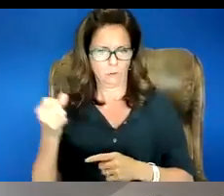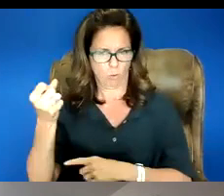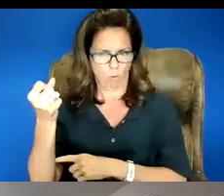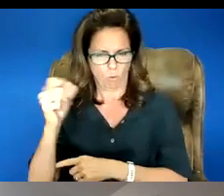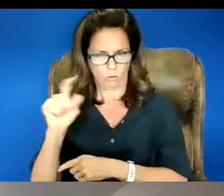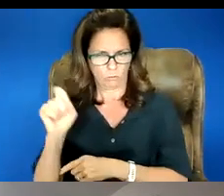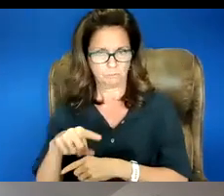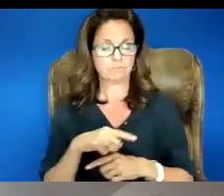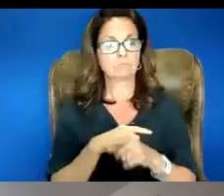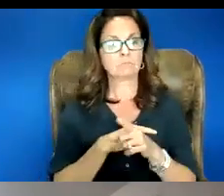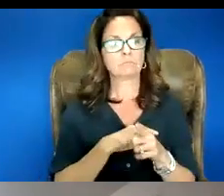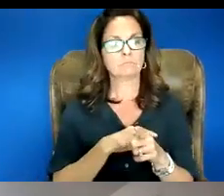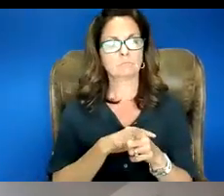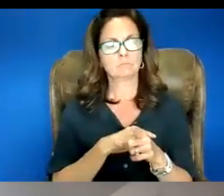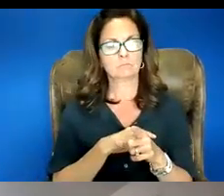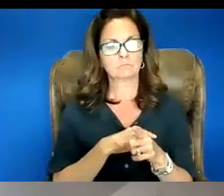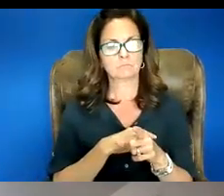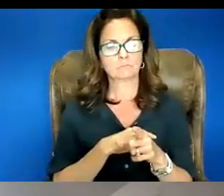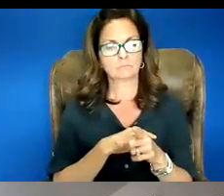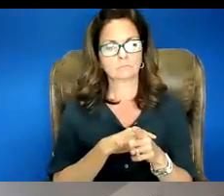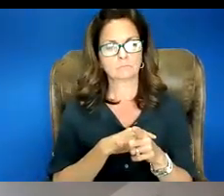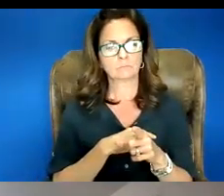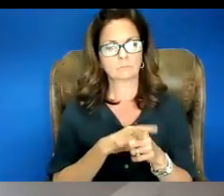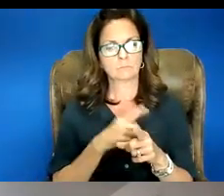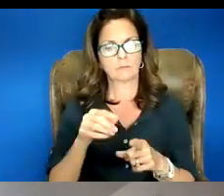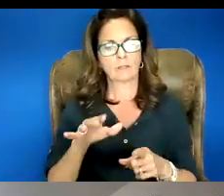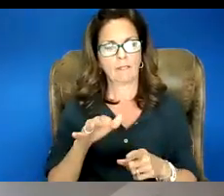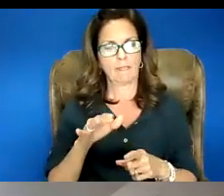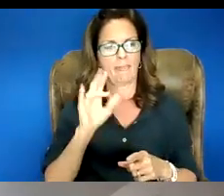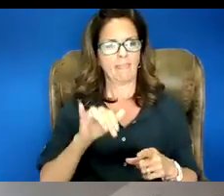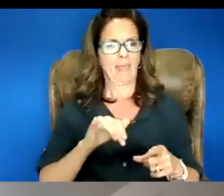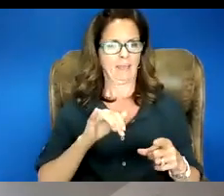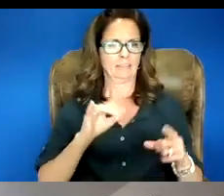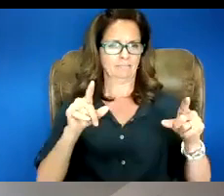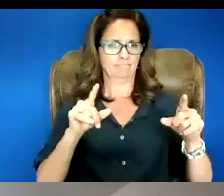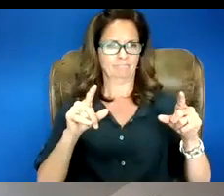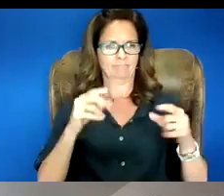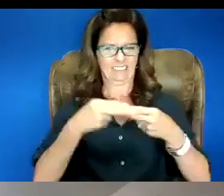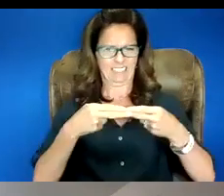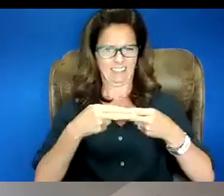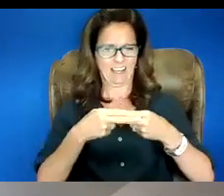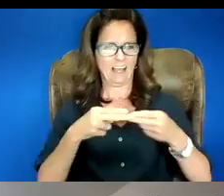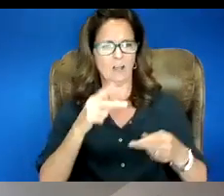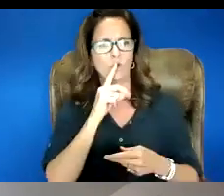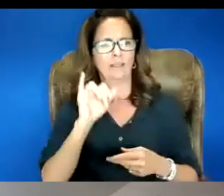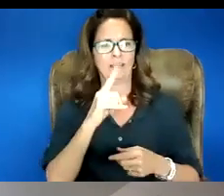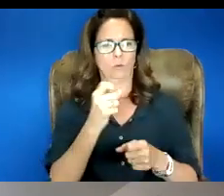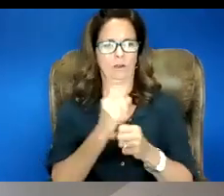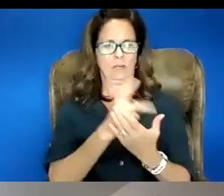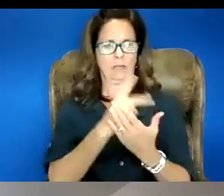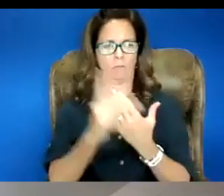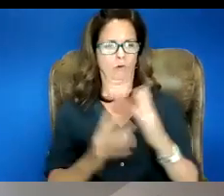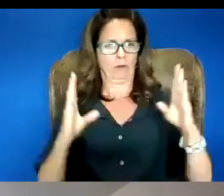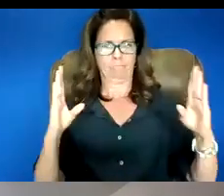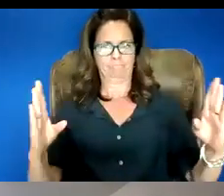So this graphic we have up here, this is really just it's a visual of the year-long program to really help you get a good picture